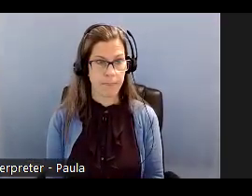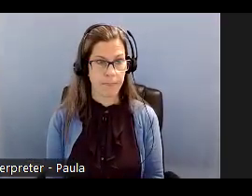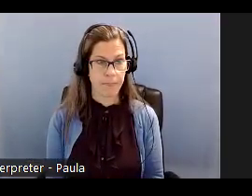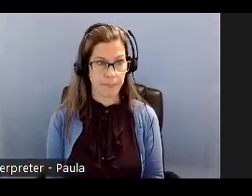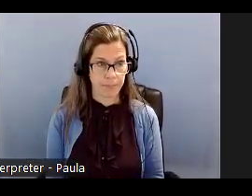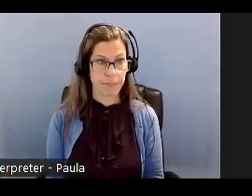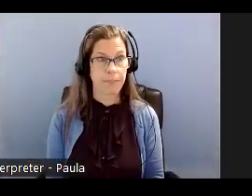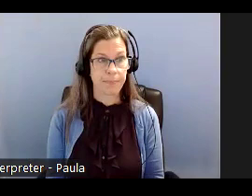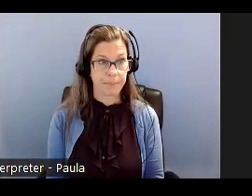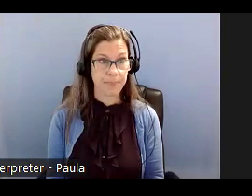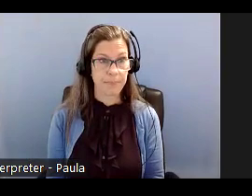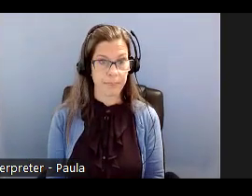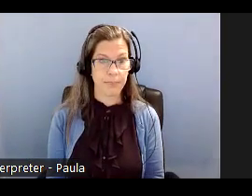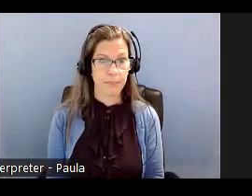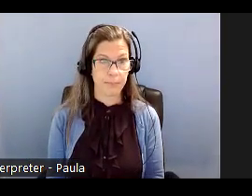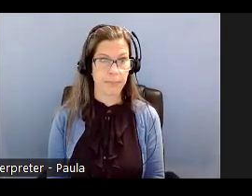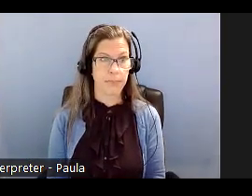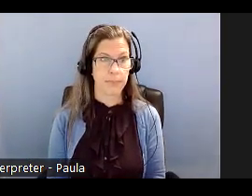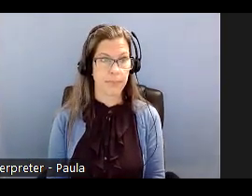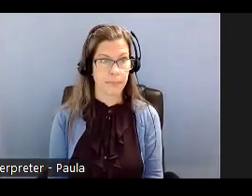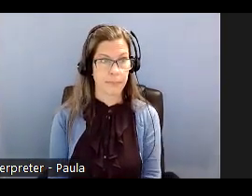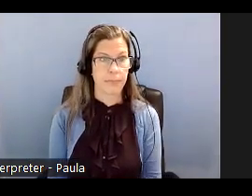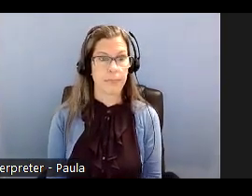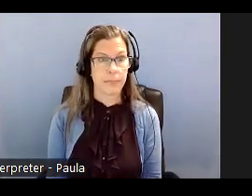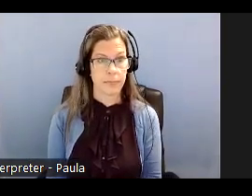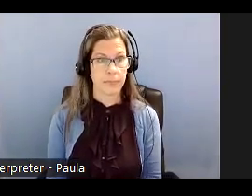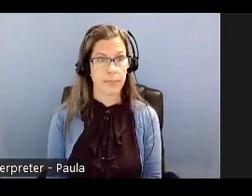Next slide. Okay. Resources.